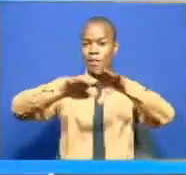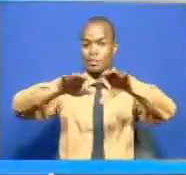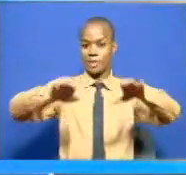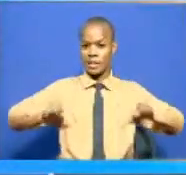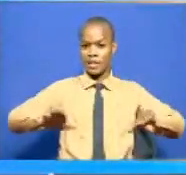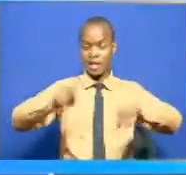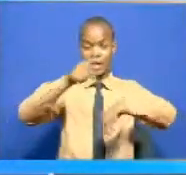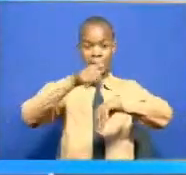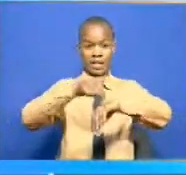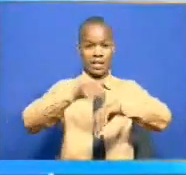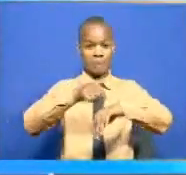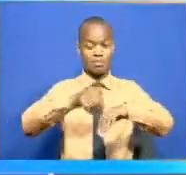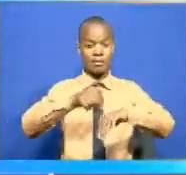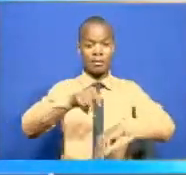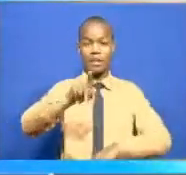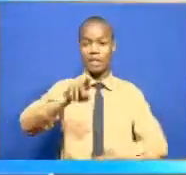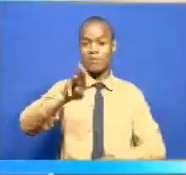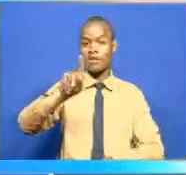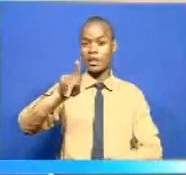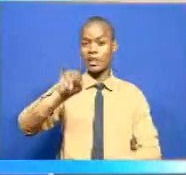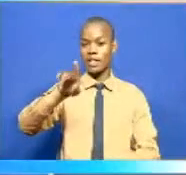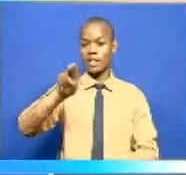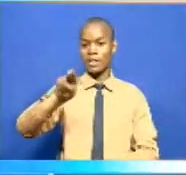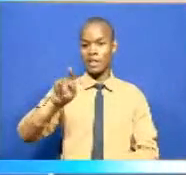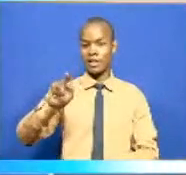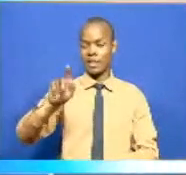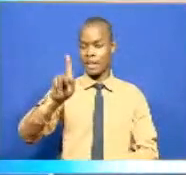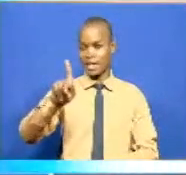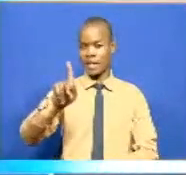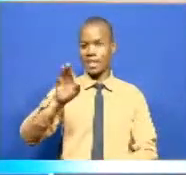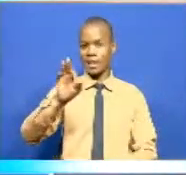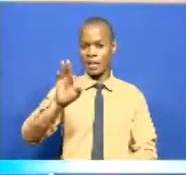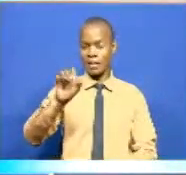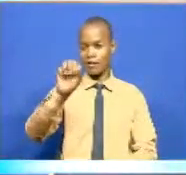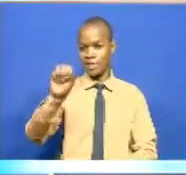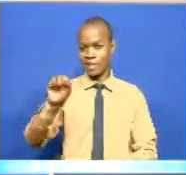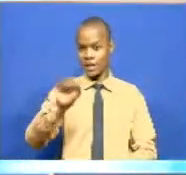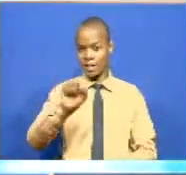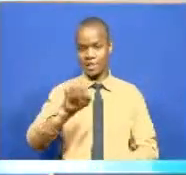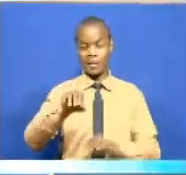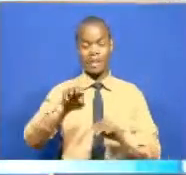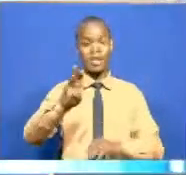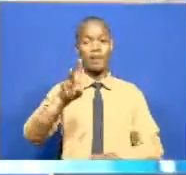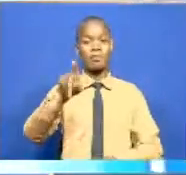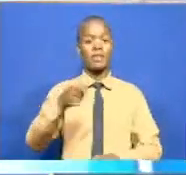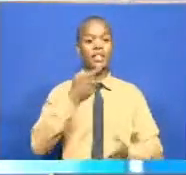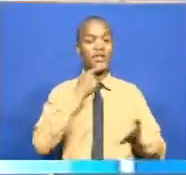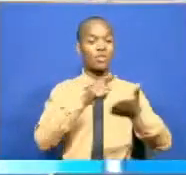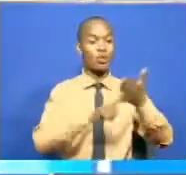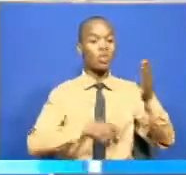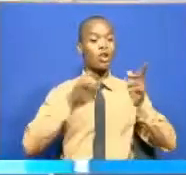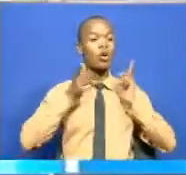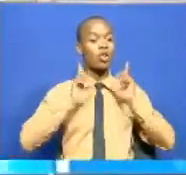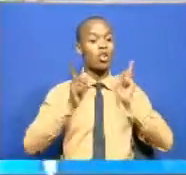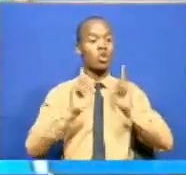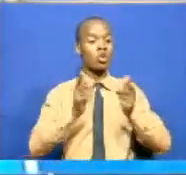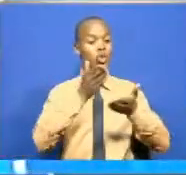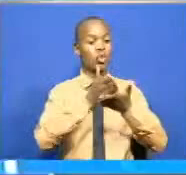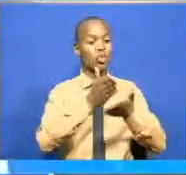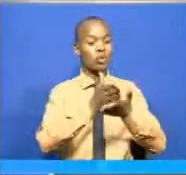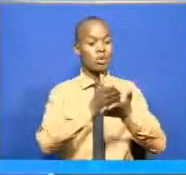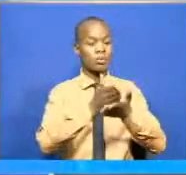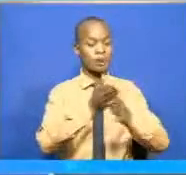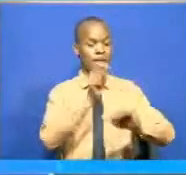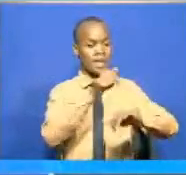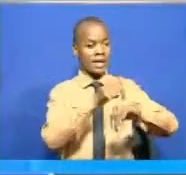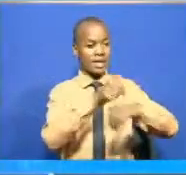the MV Kilindini ferry. Kenya Ferry Services Managing Director Bakari Gowa said the truck got stuck at the prows